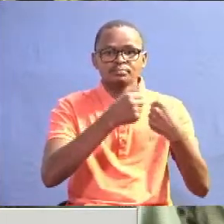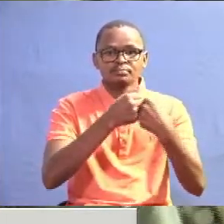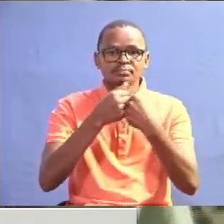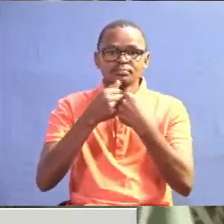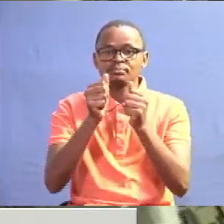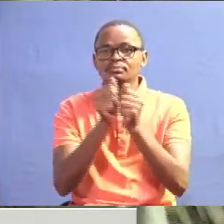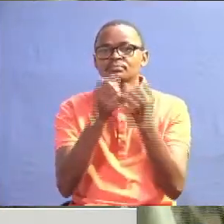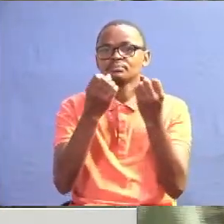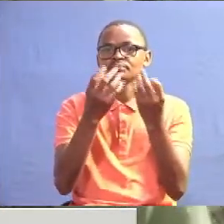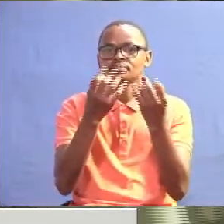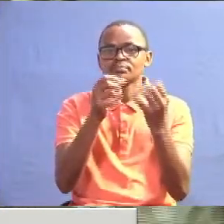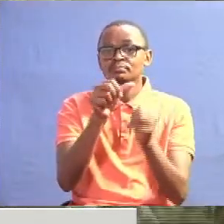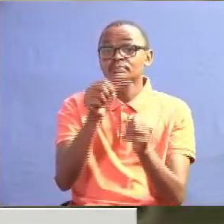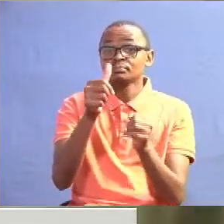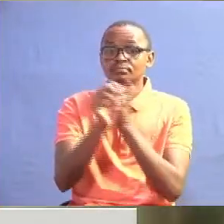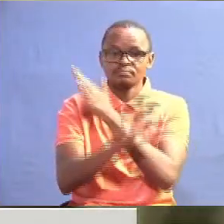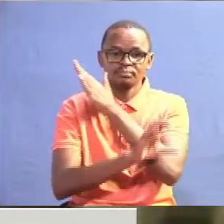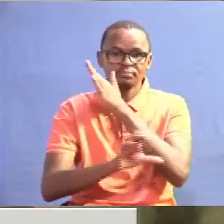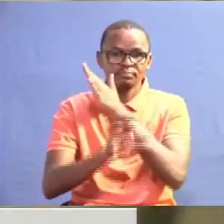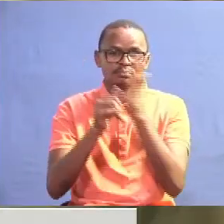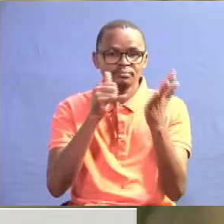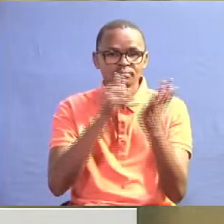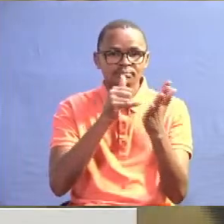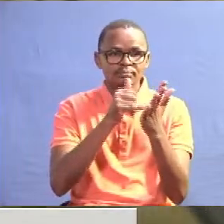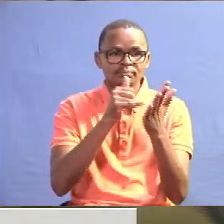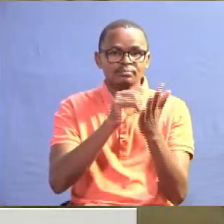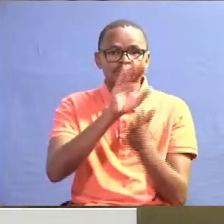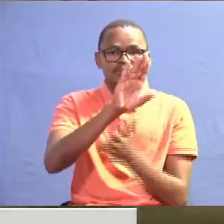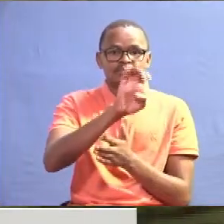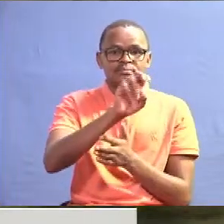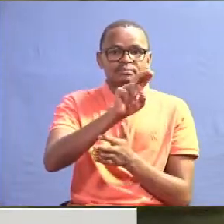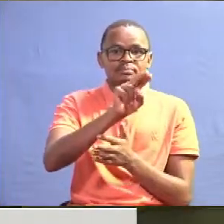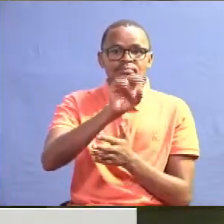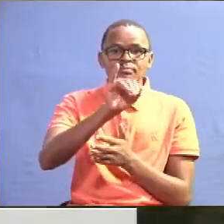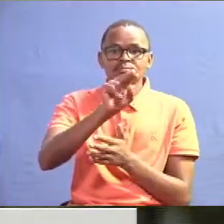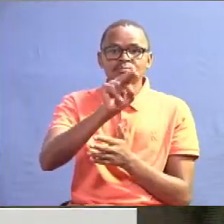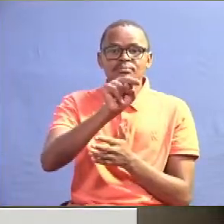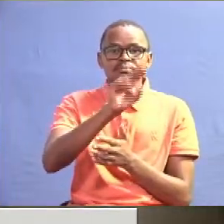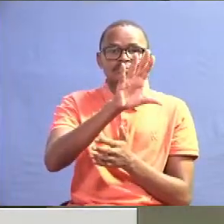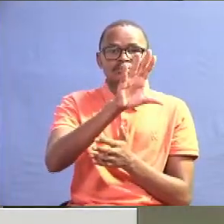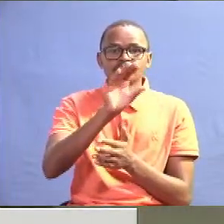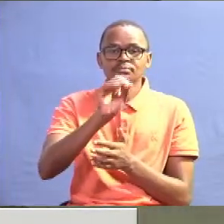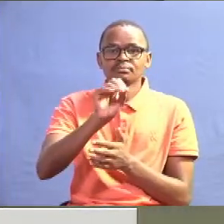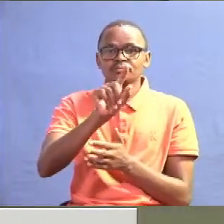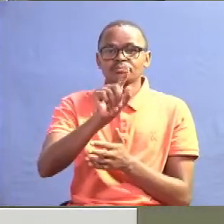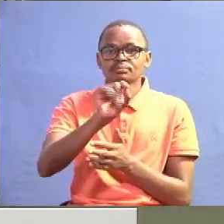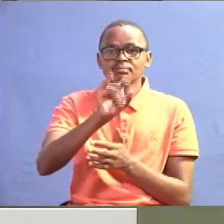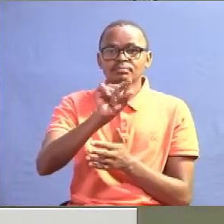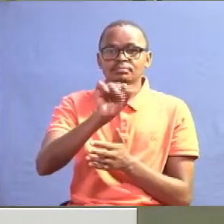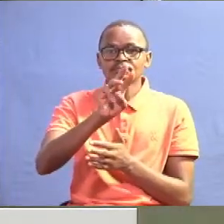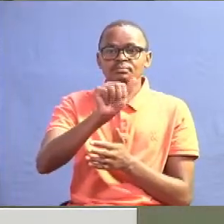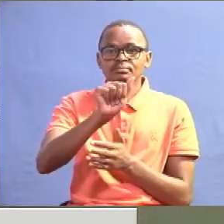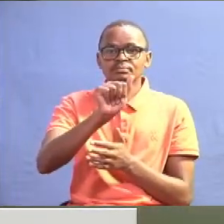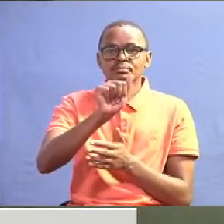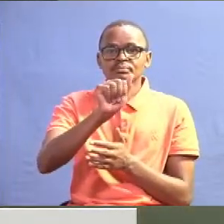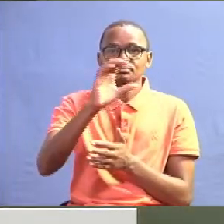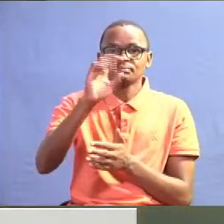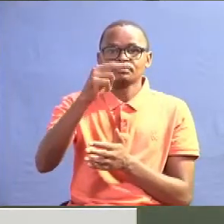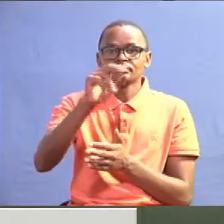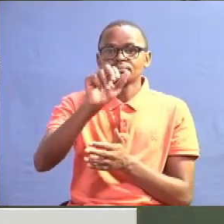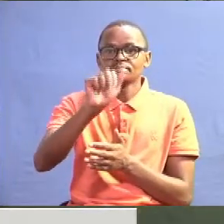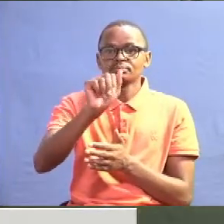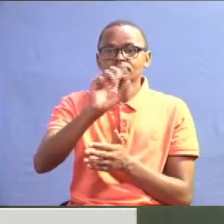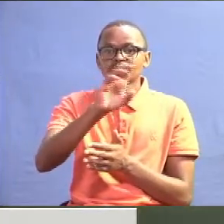with several other countries including Benin, Jamaica, Antigua, Bangladesh and Chad